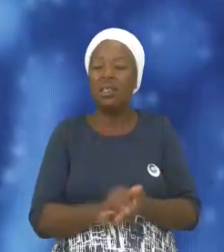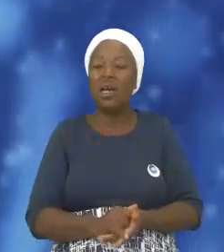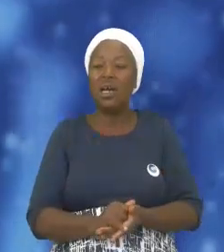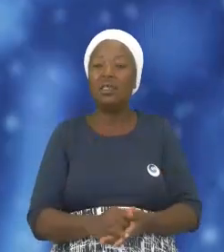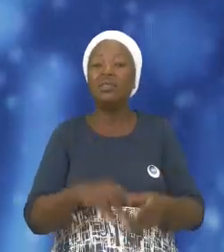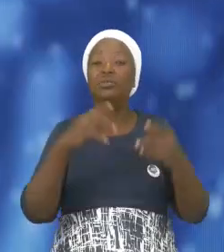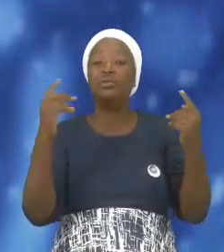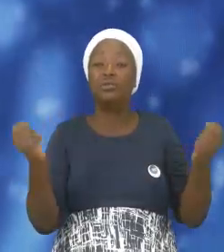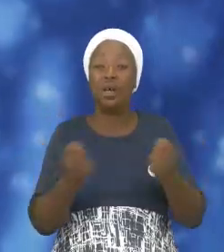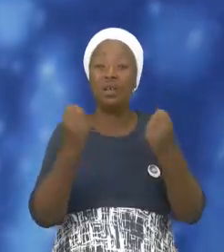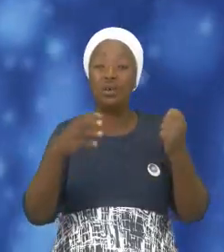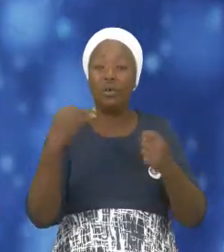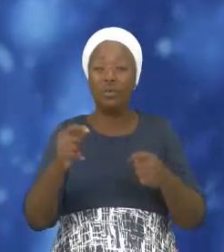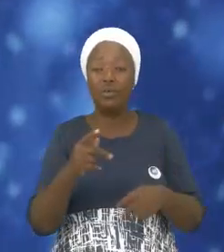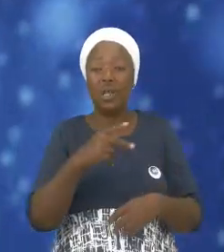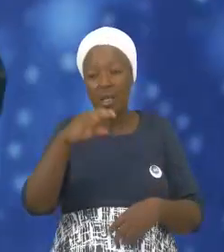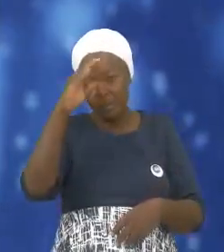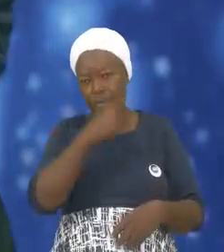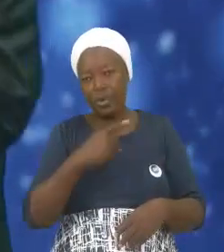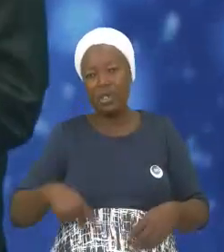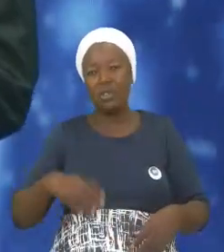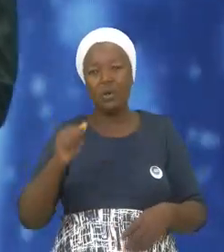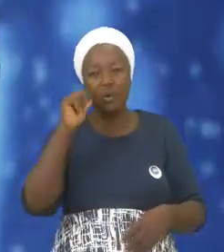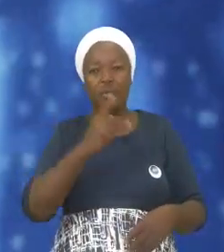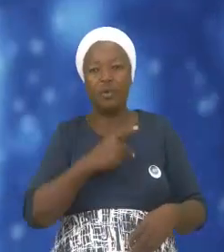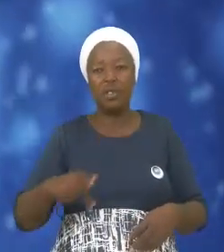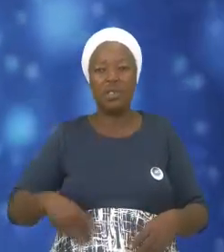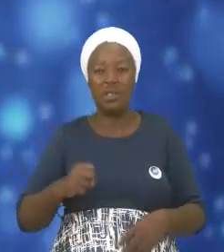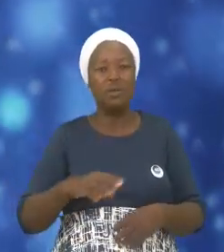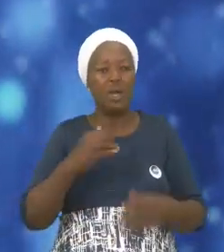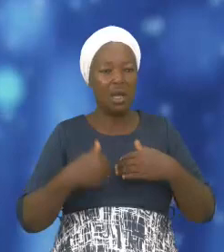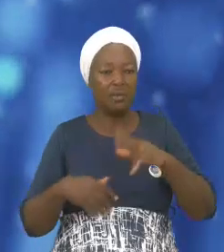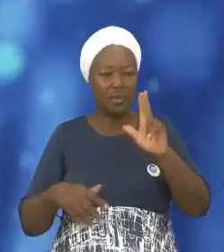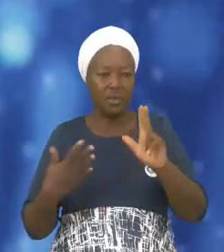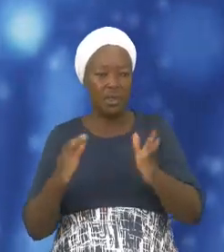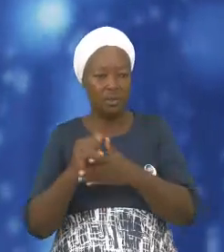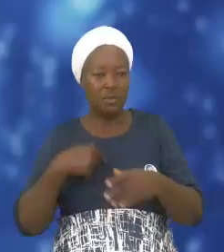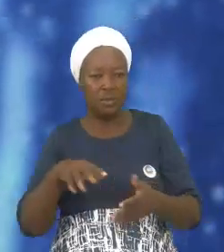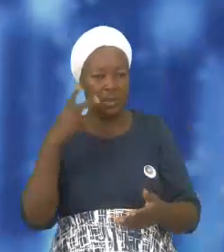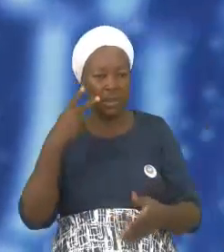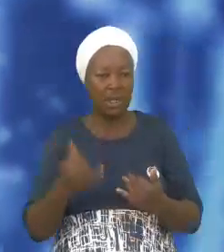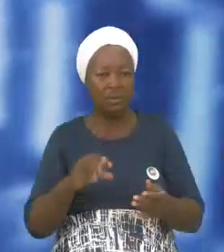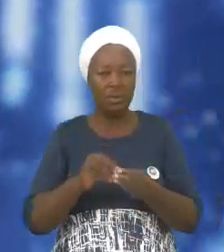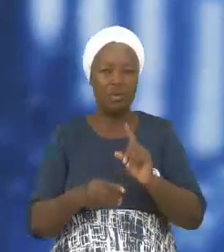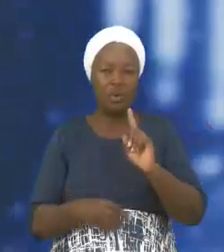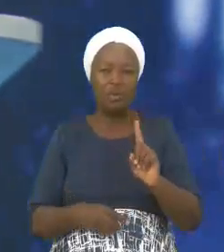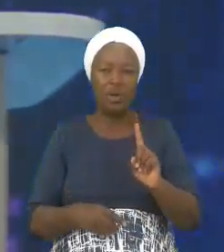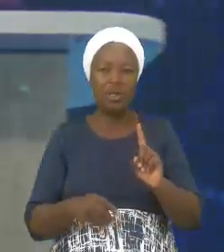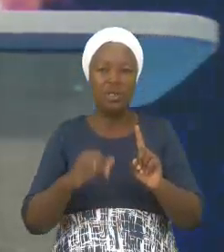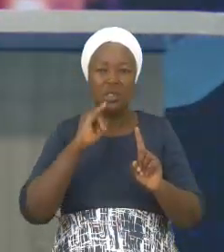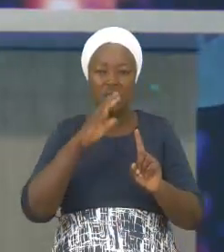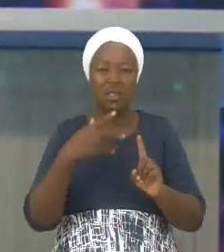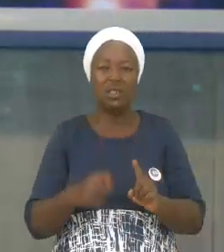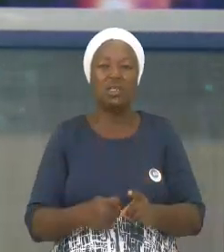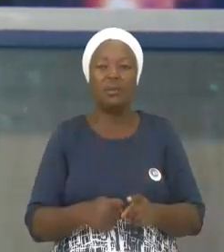triumph of the prince of princes. There are three things we're looking at Number one, the